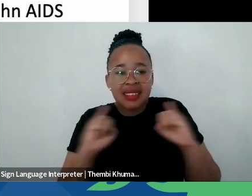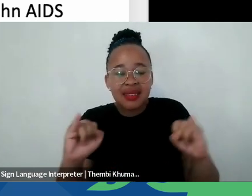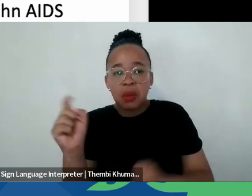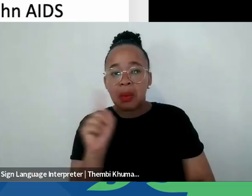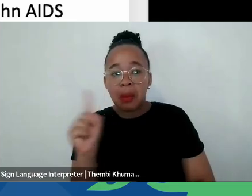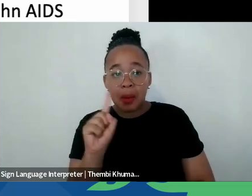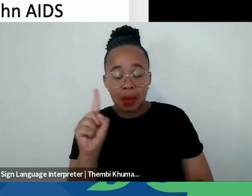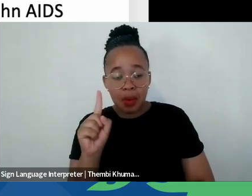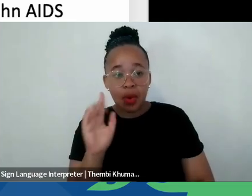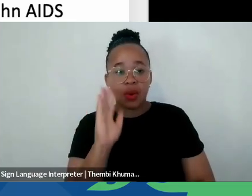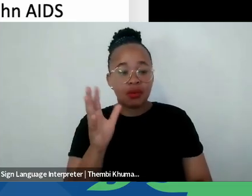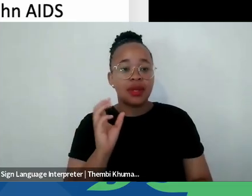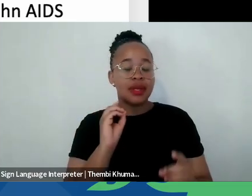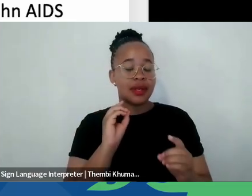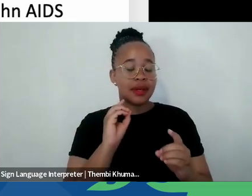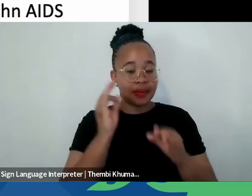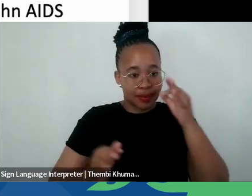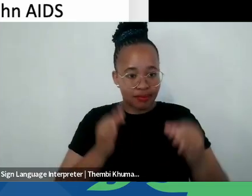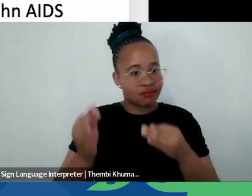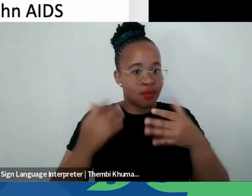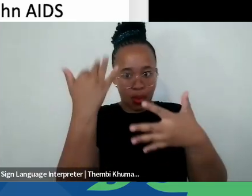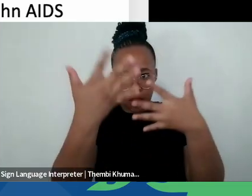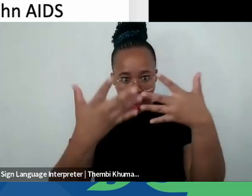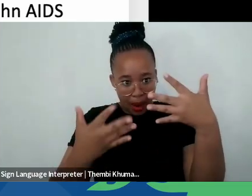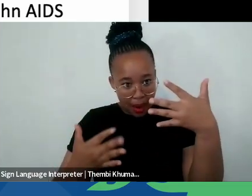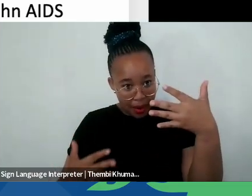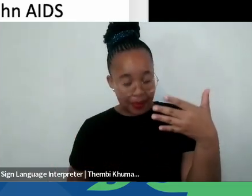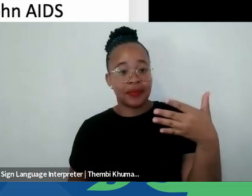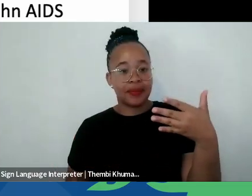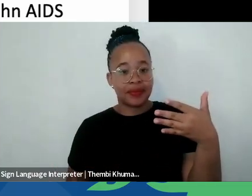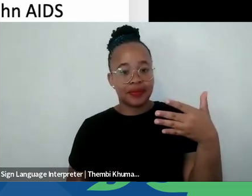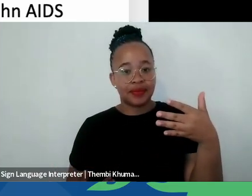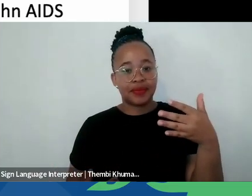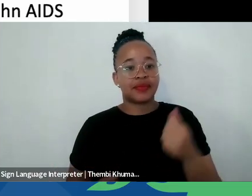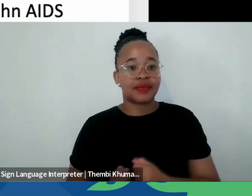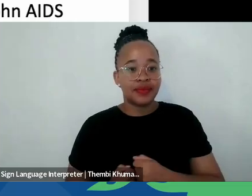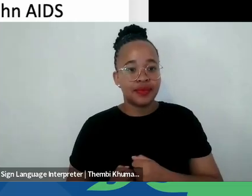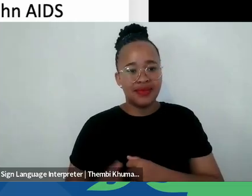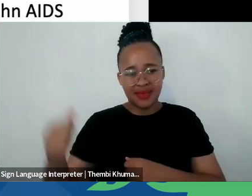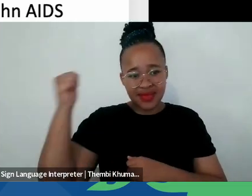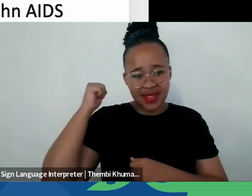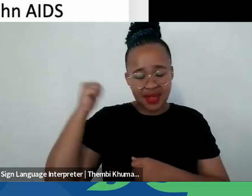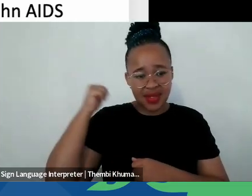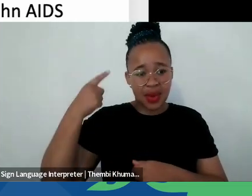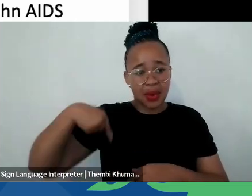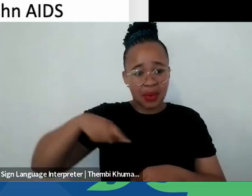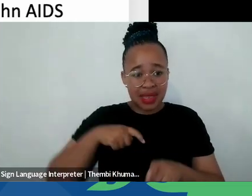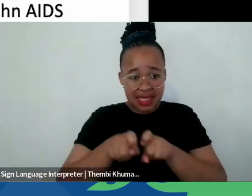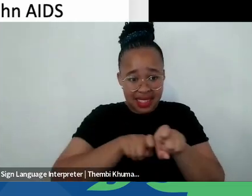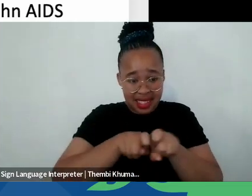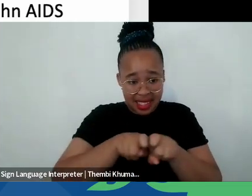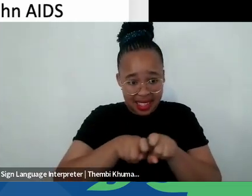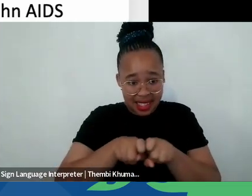risks facing these clients. In the last cohort that we tested of about